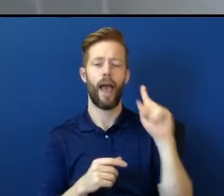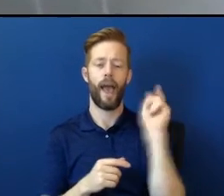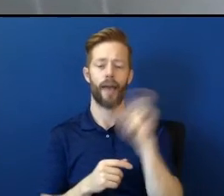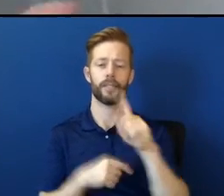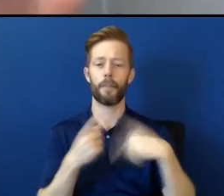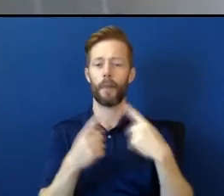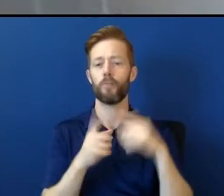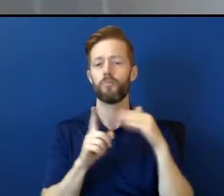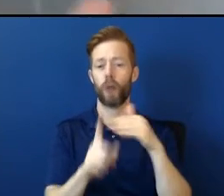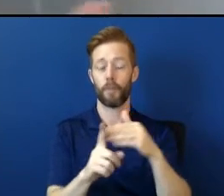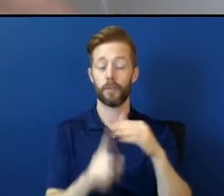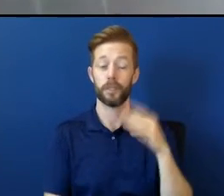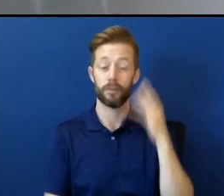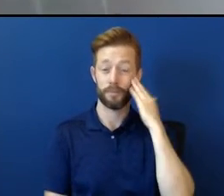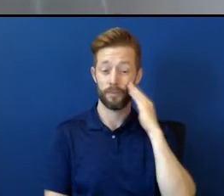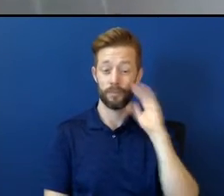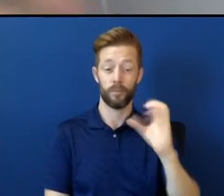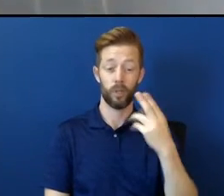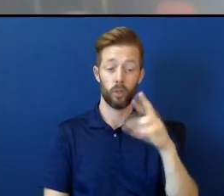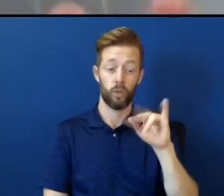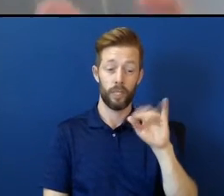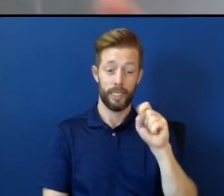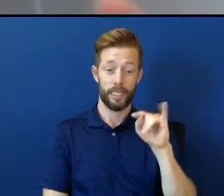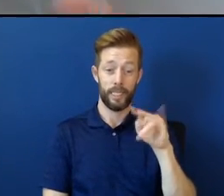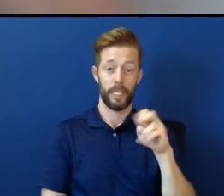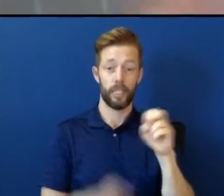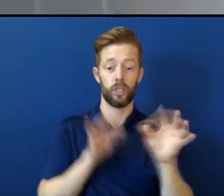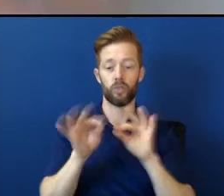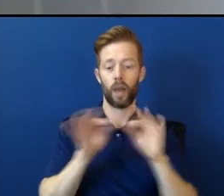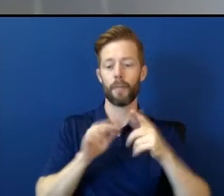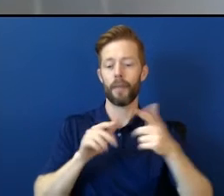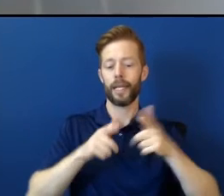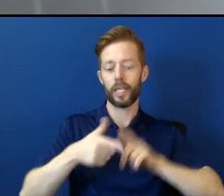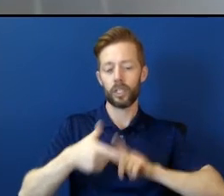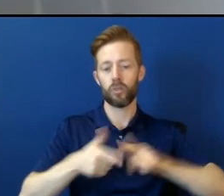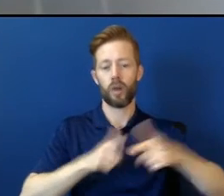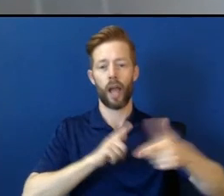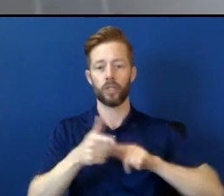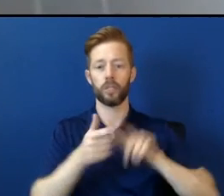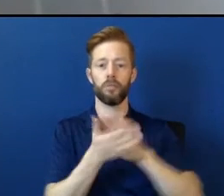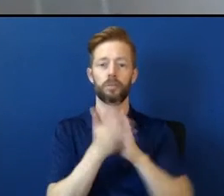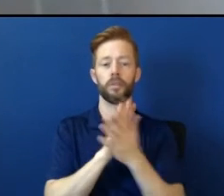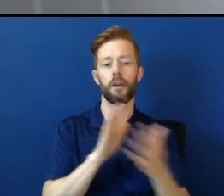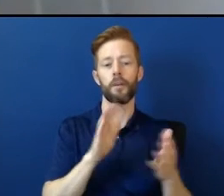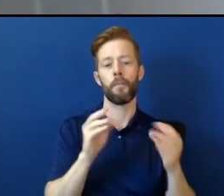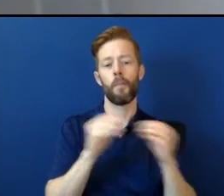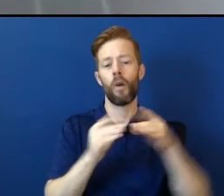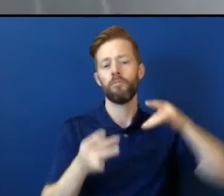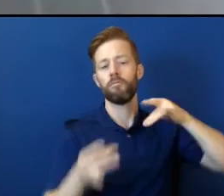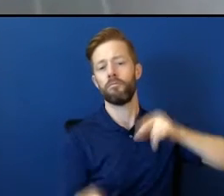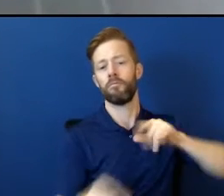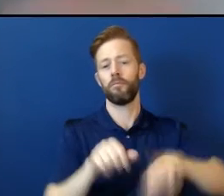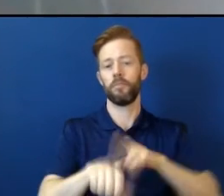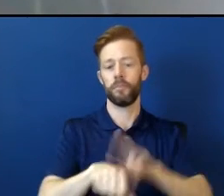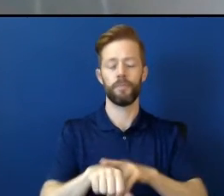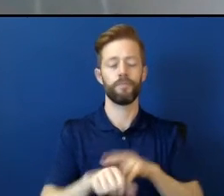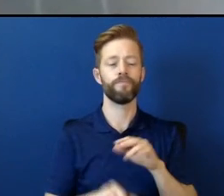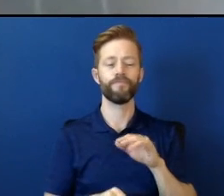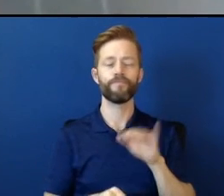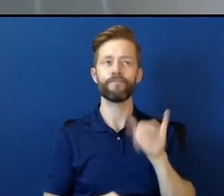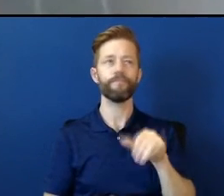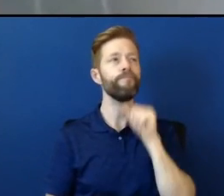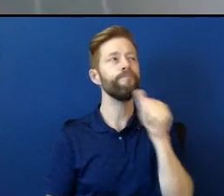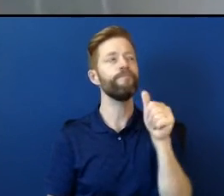helpful to think of it like Christine was describing as a interaction that you become more naturalistic with time. It's not a prompt